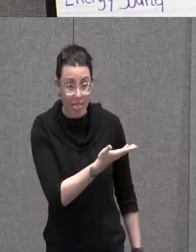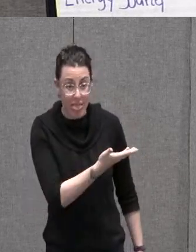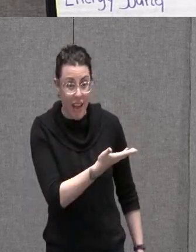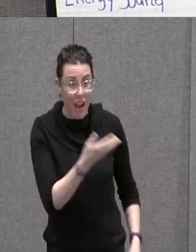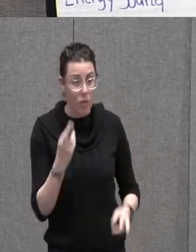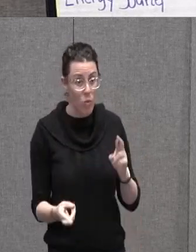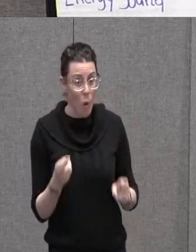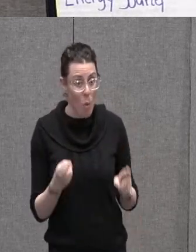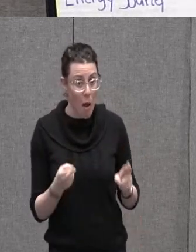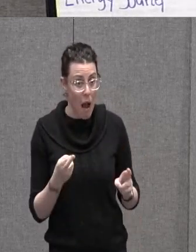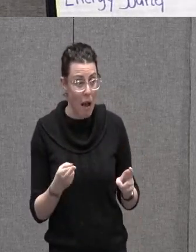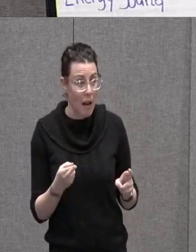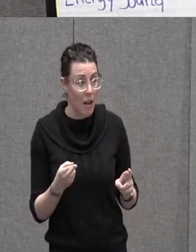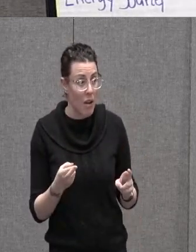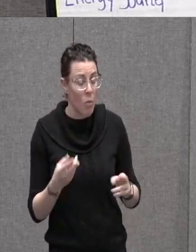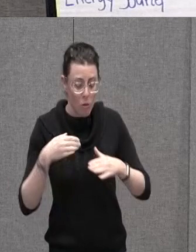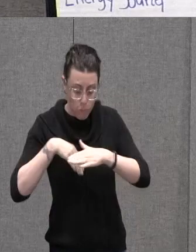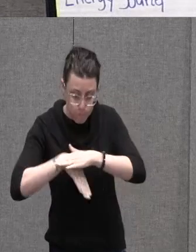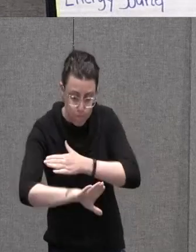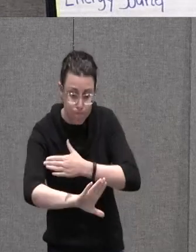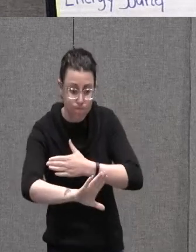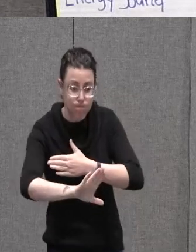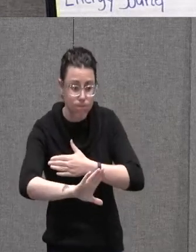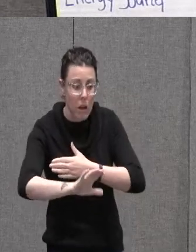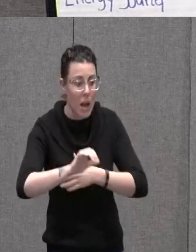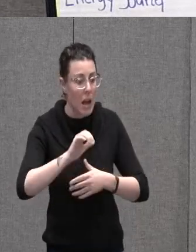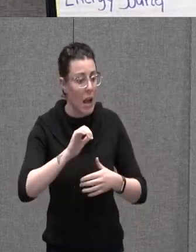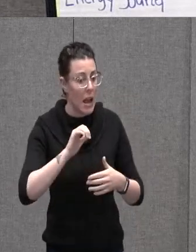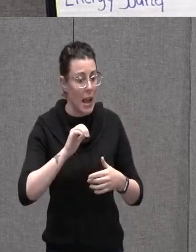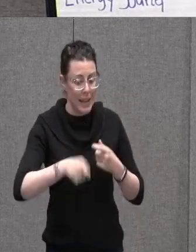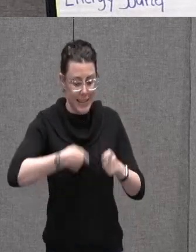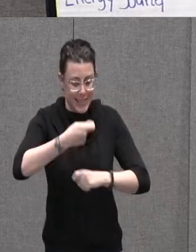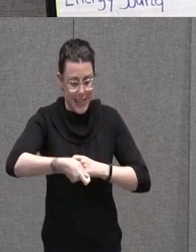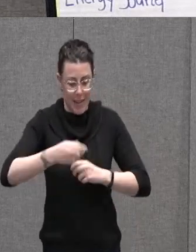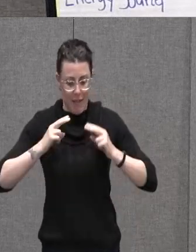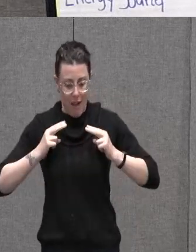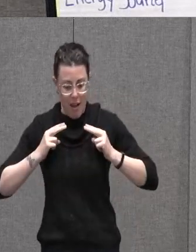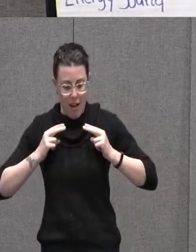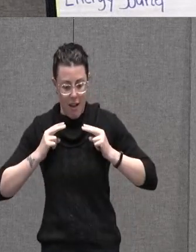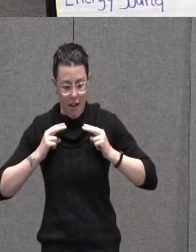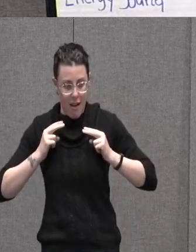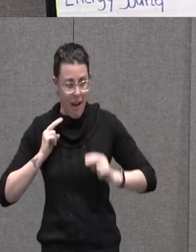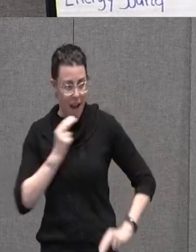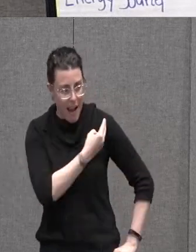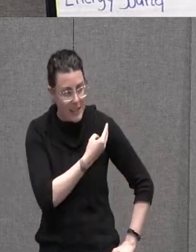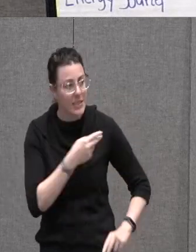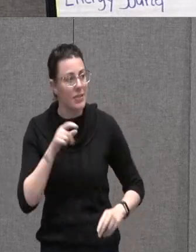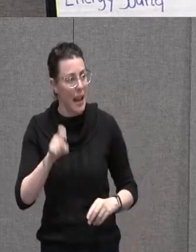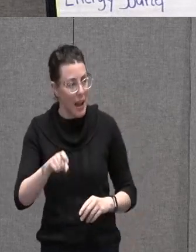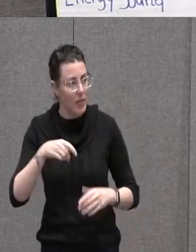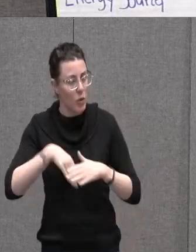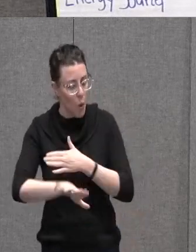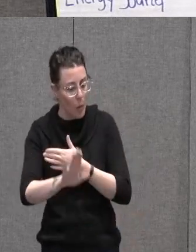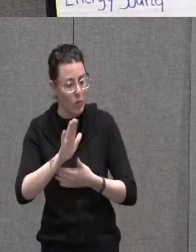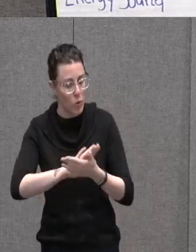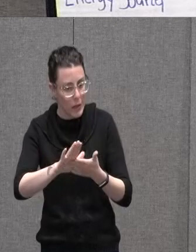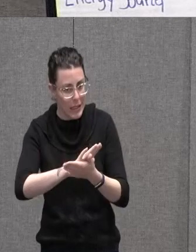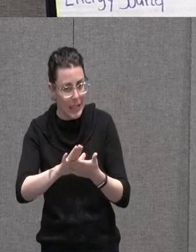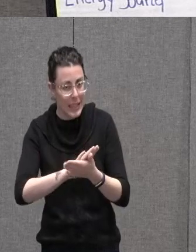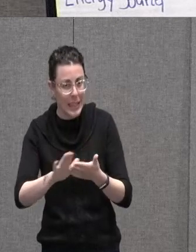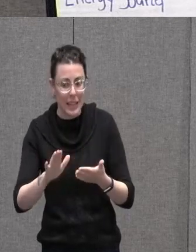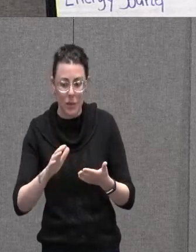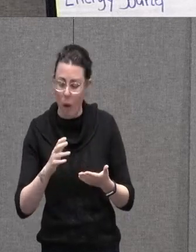clean, this is disinfecting and getting all those harmful bacteria or anything that's in there out of the way before anybody else gets in the room.